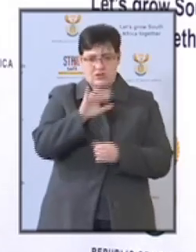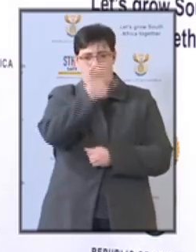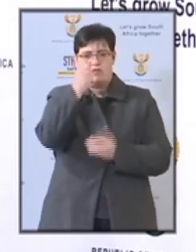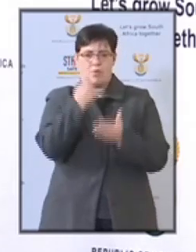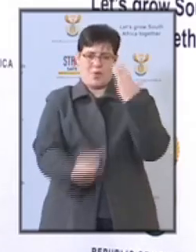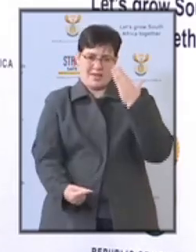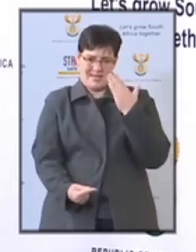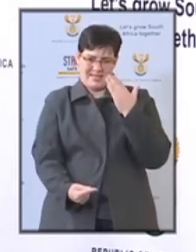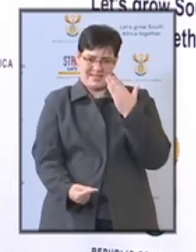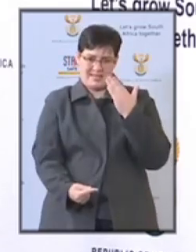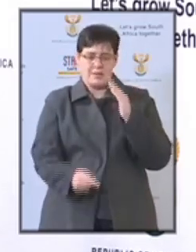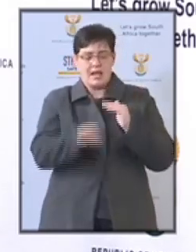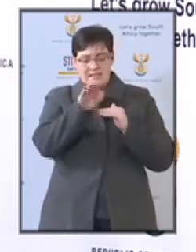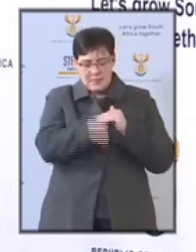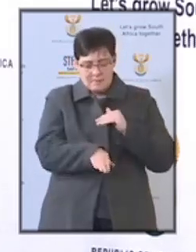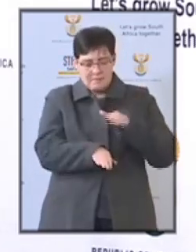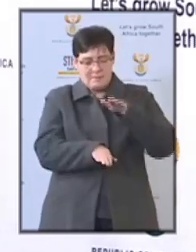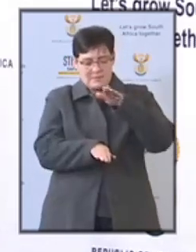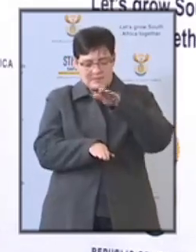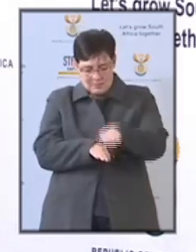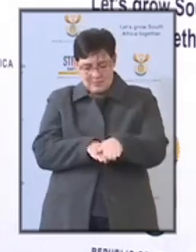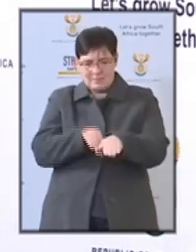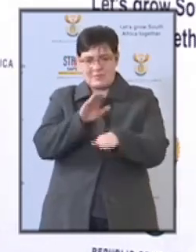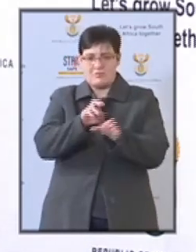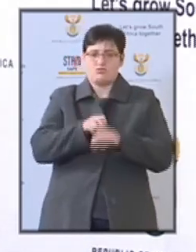said, it's one step at a time.